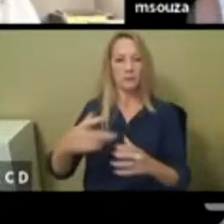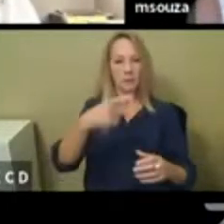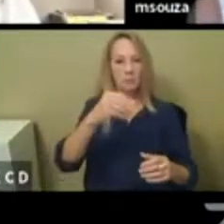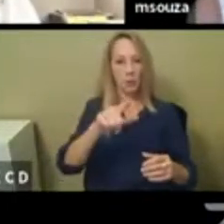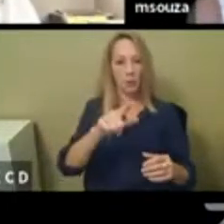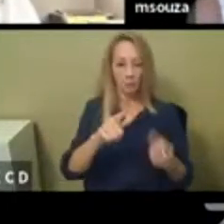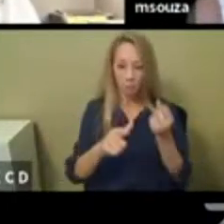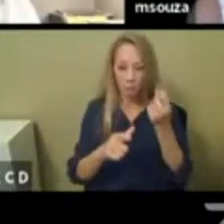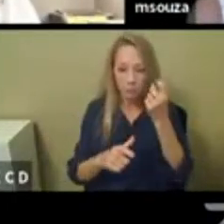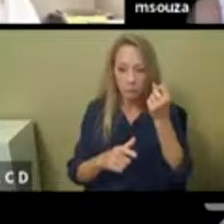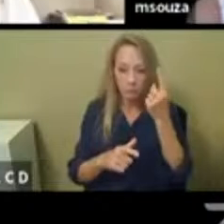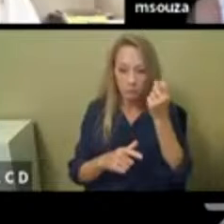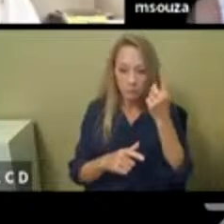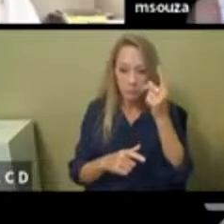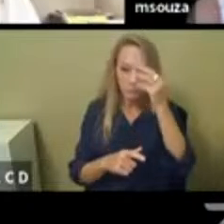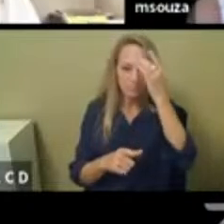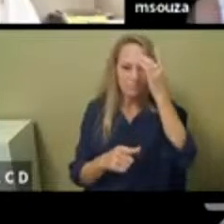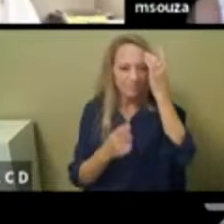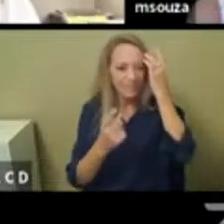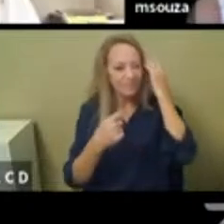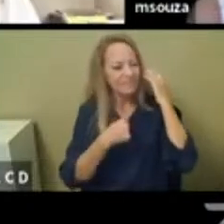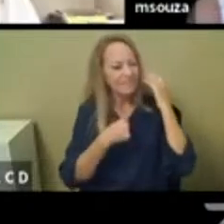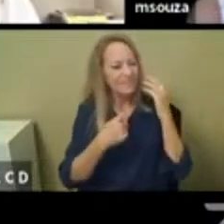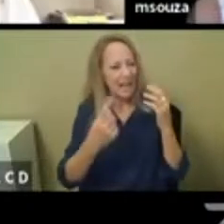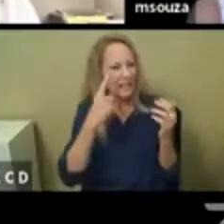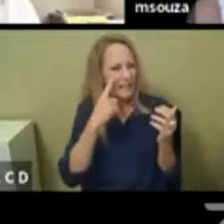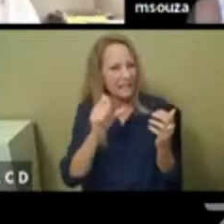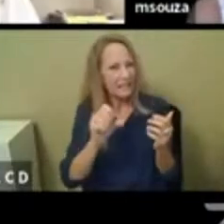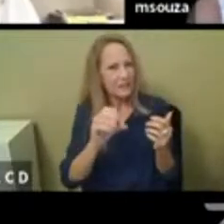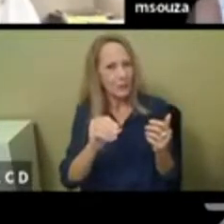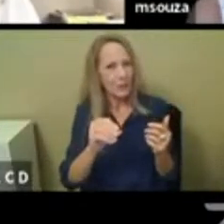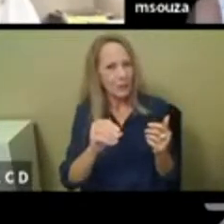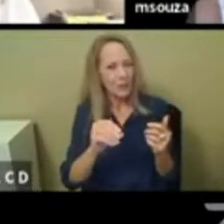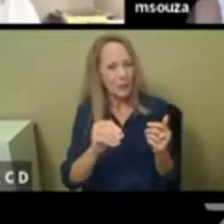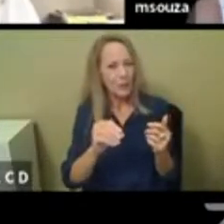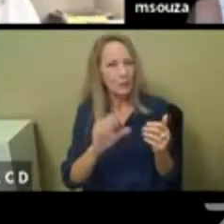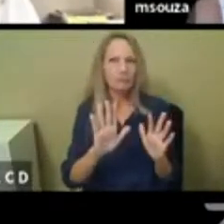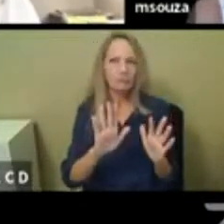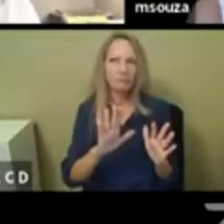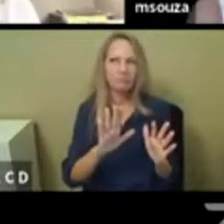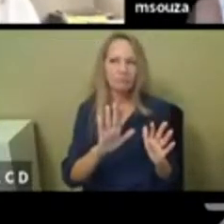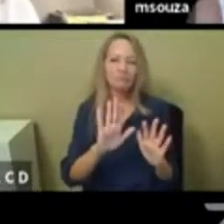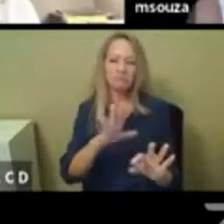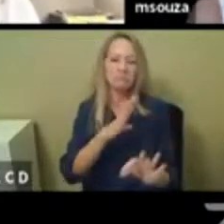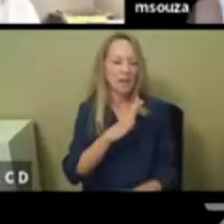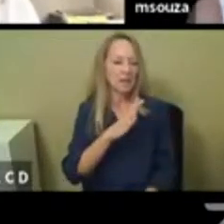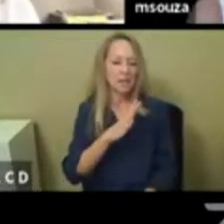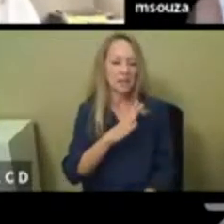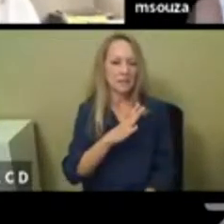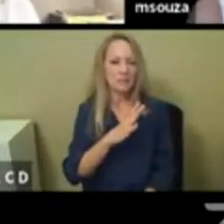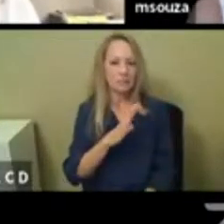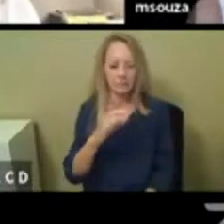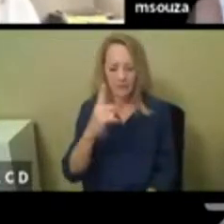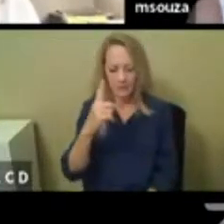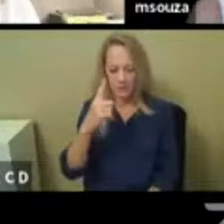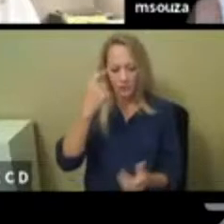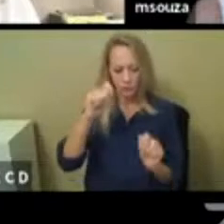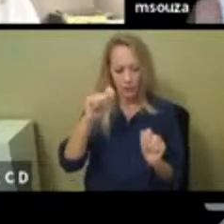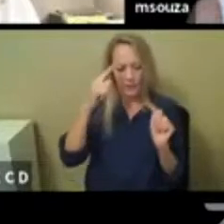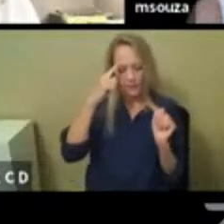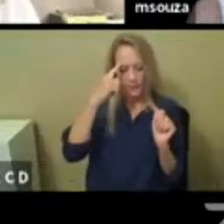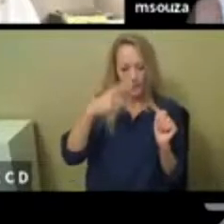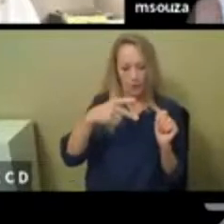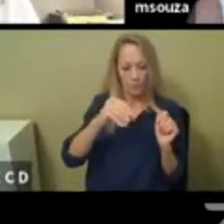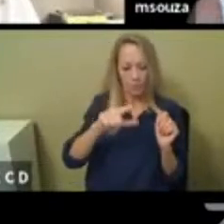Are you following that? I think so. Yeah. I'm good. Yeah. Thank you. Wrap your head around the